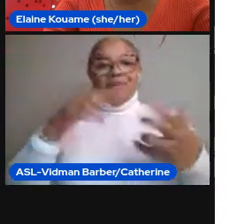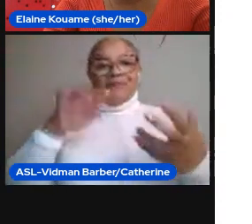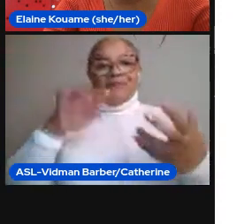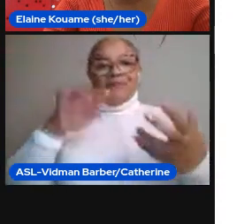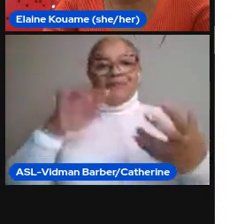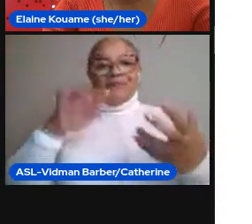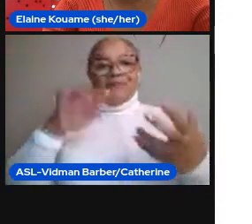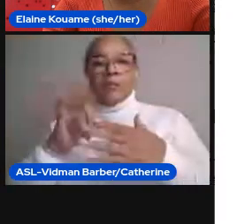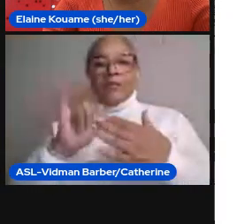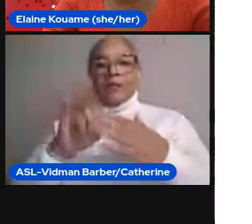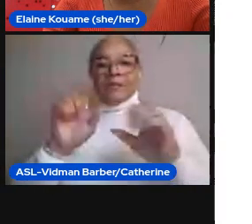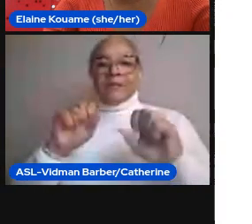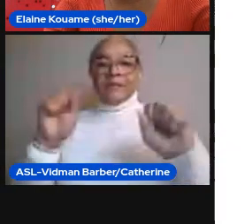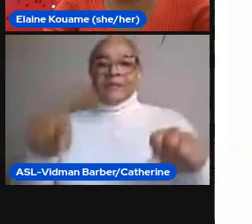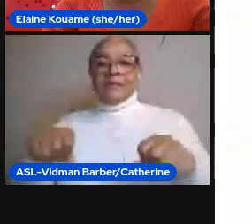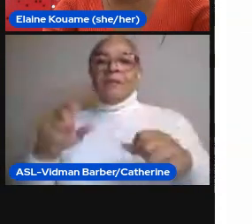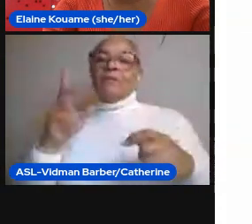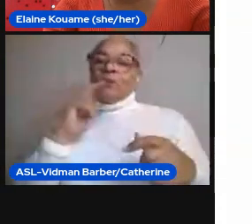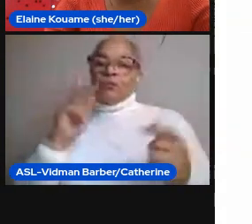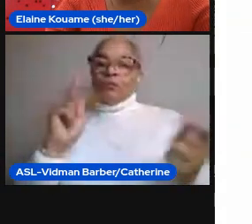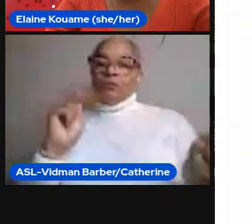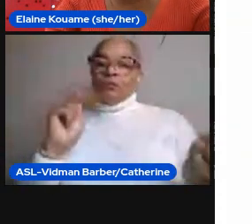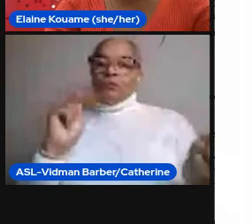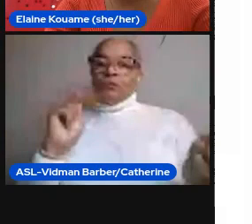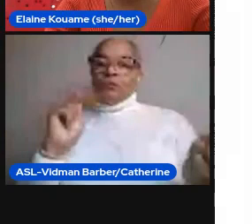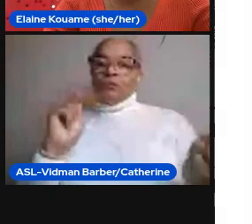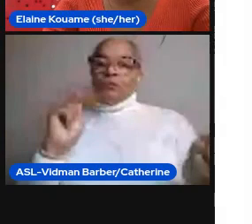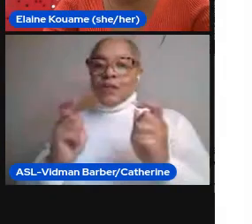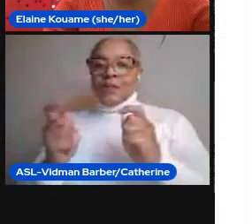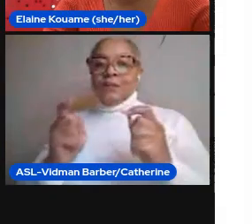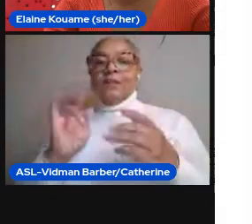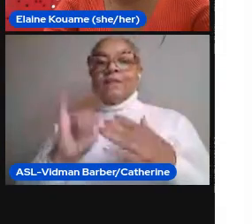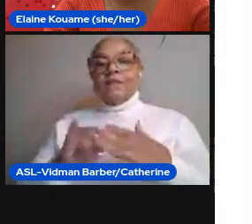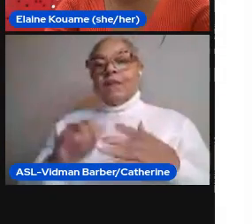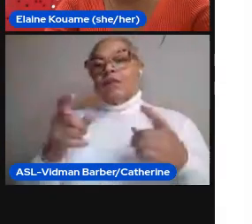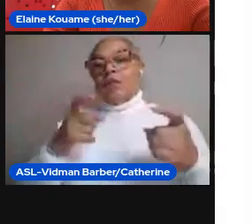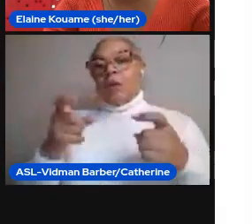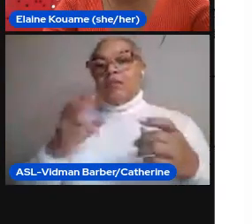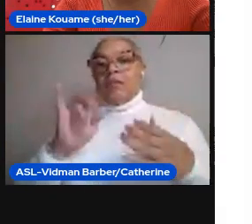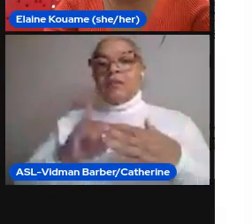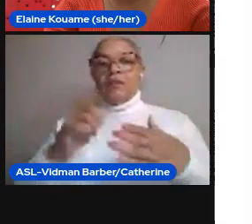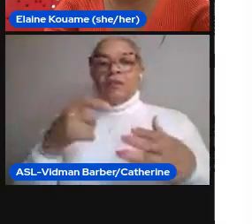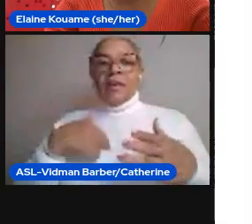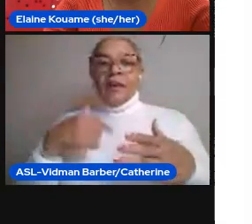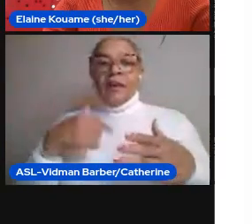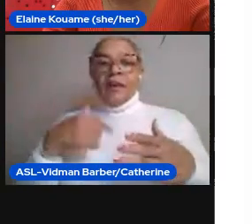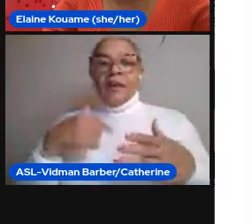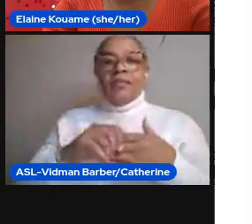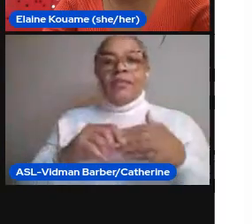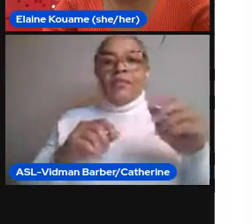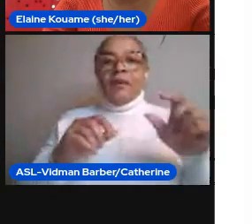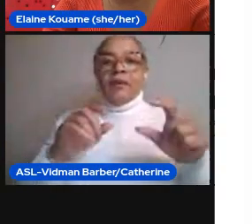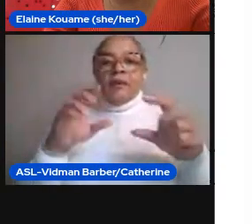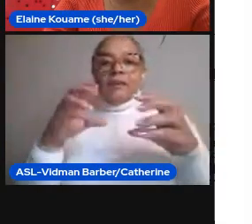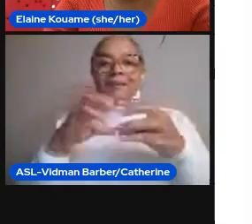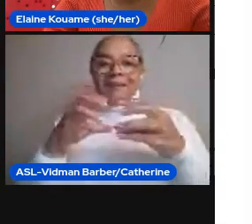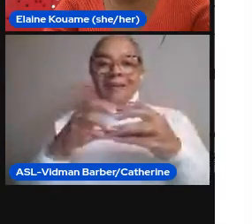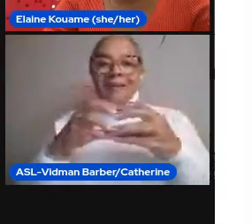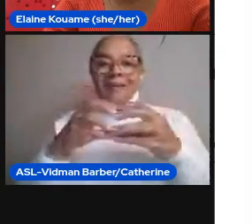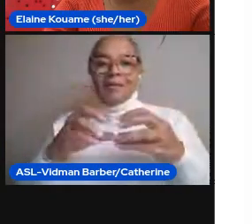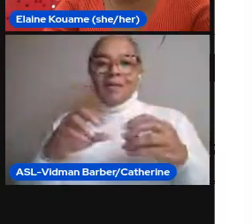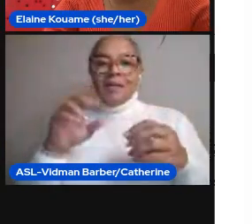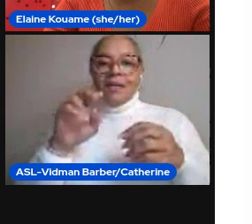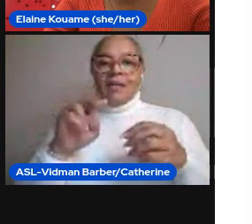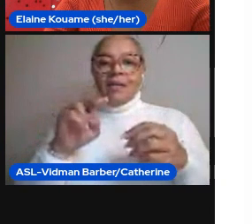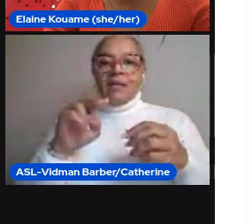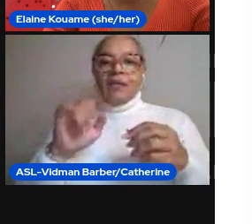the system where you change the type of cell death that you have. You have necroptotic cells here. So now the dendritic cells are